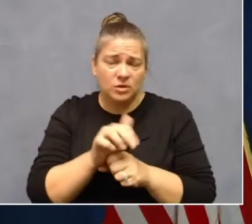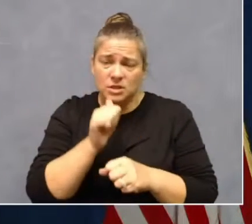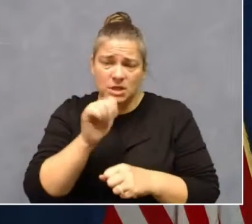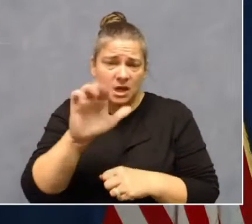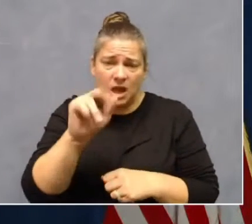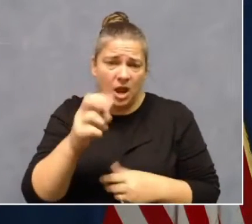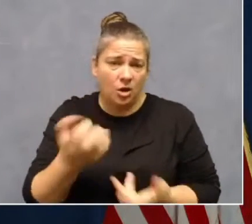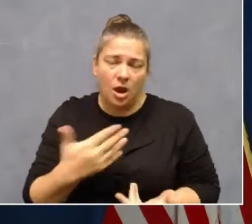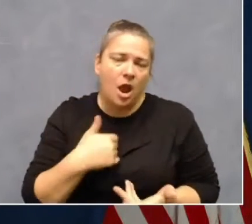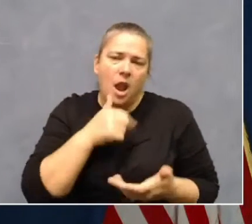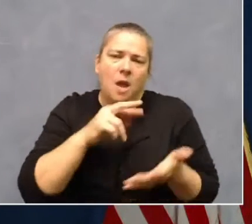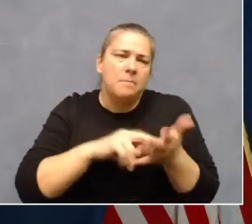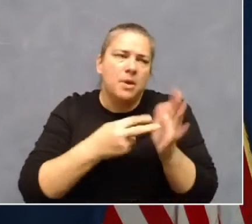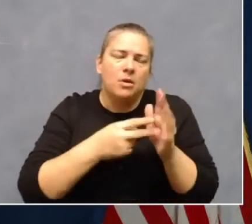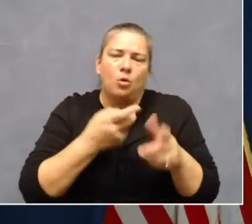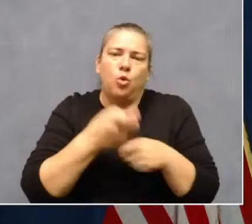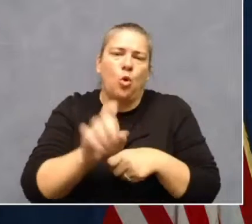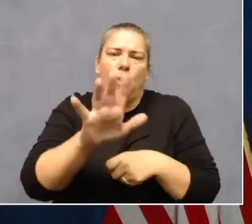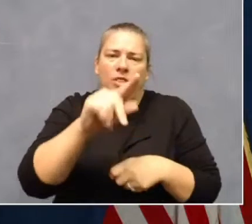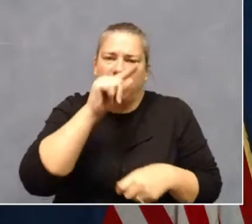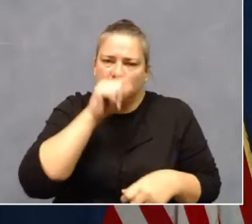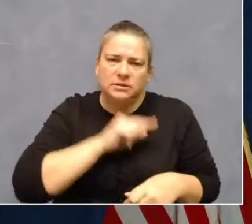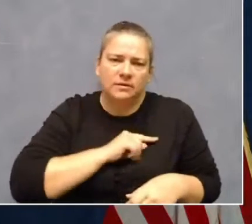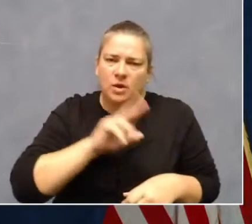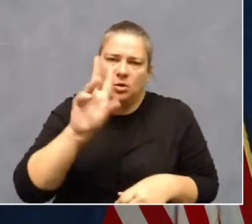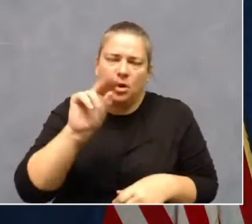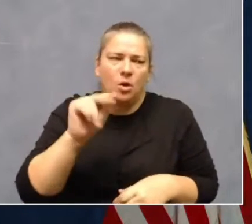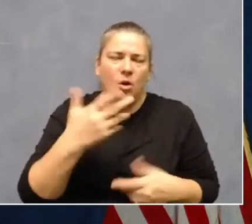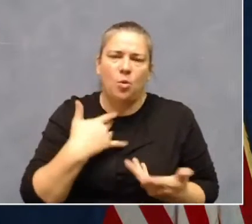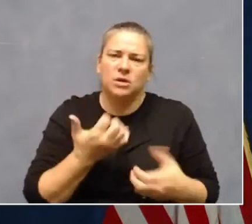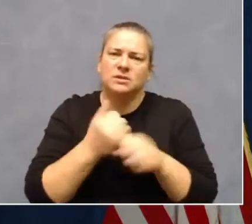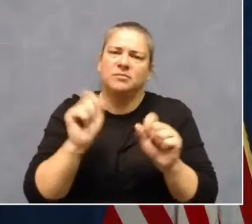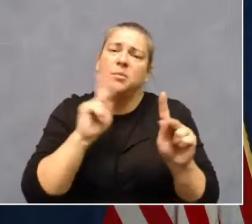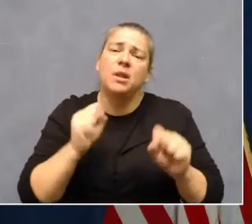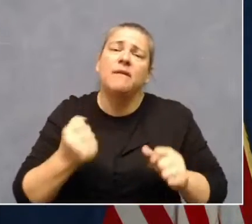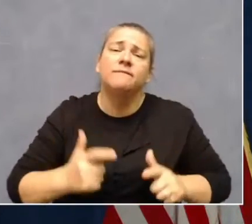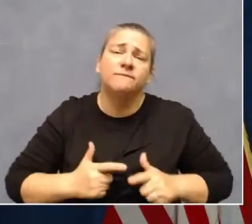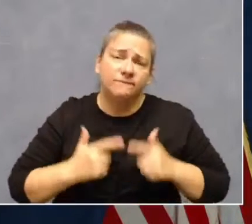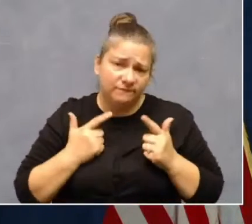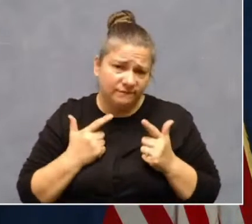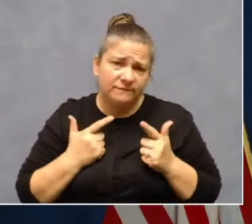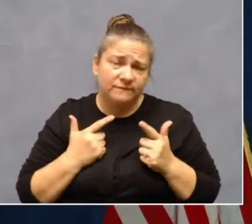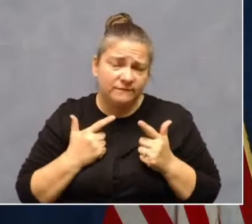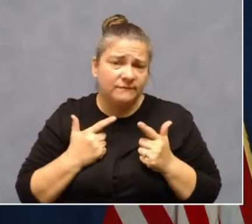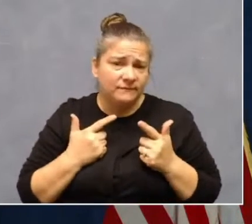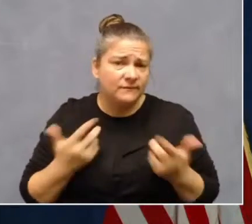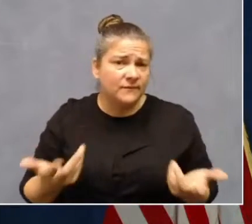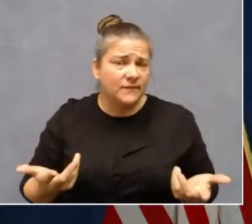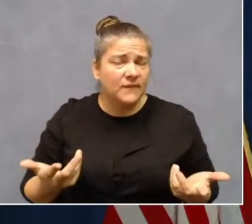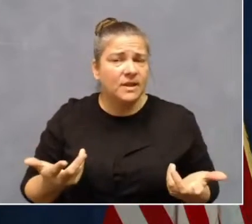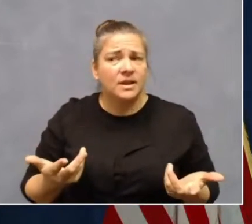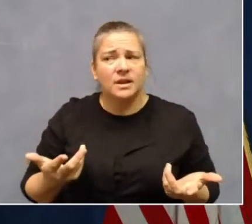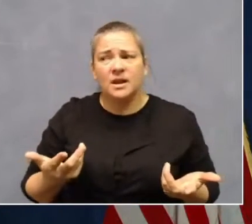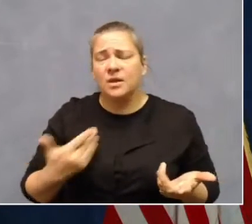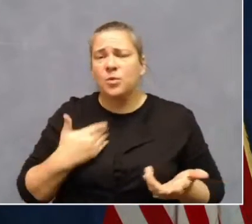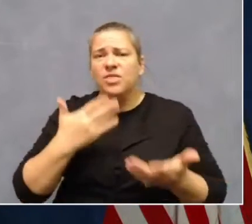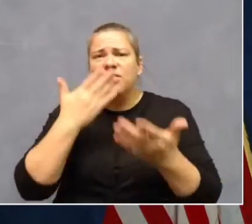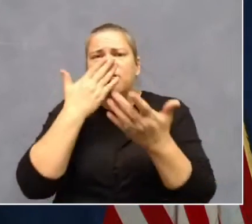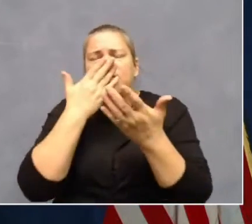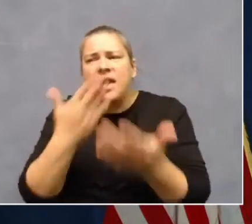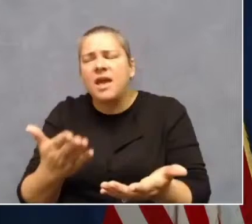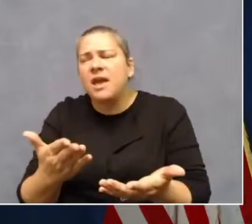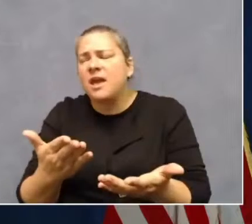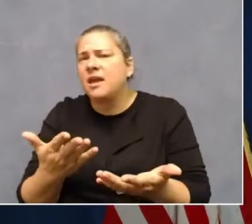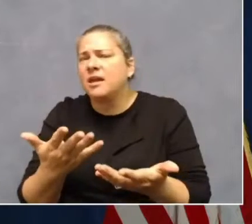Thanksgiving. I'm just trying to keep people alive. And at Thanksgiving is a time when we thank all the blessings in our life and we